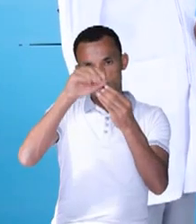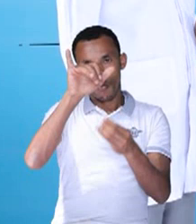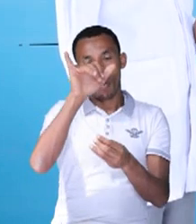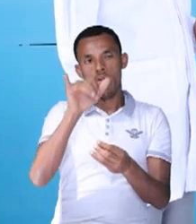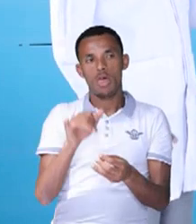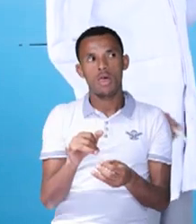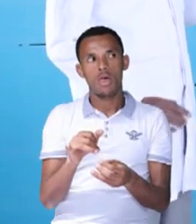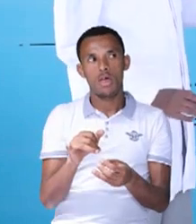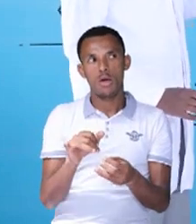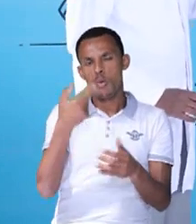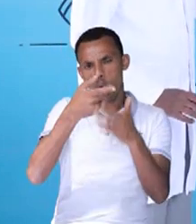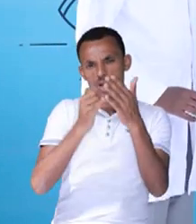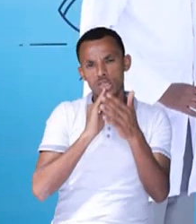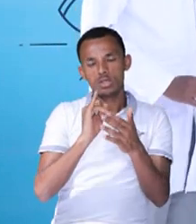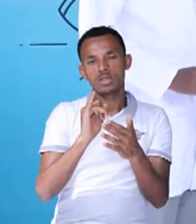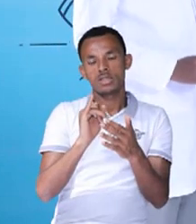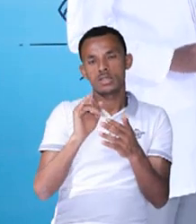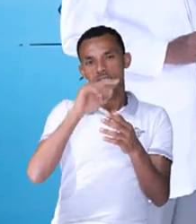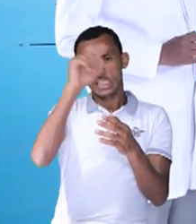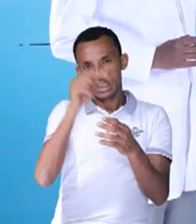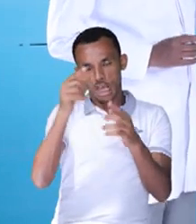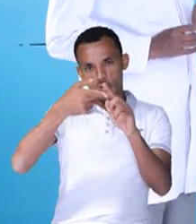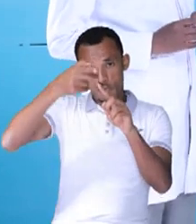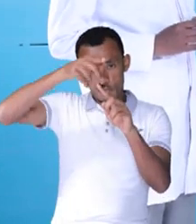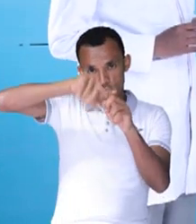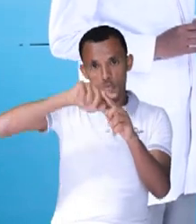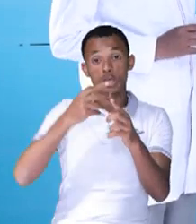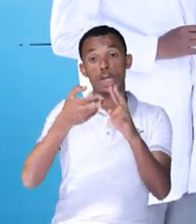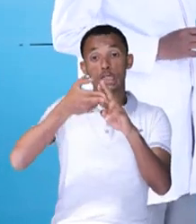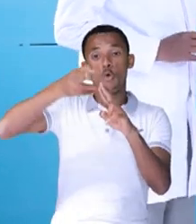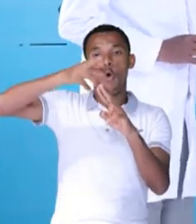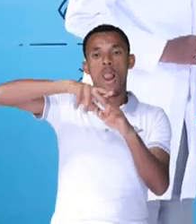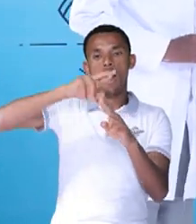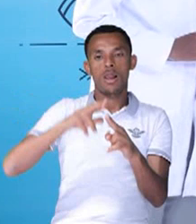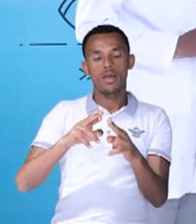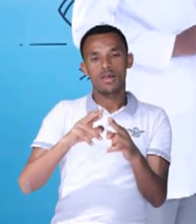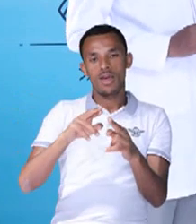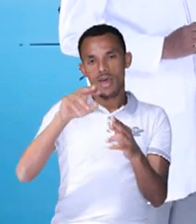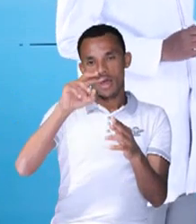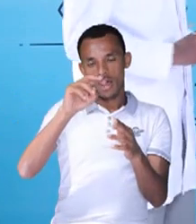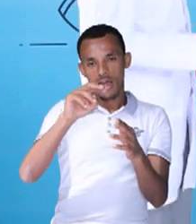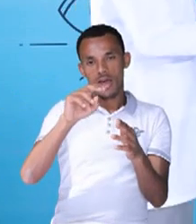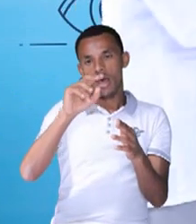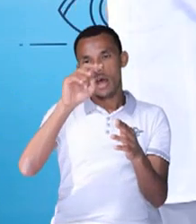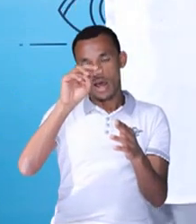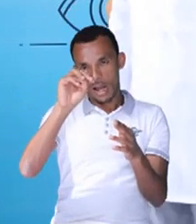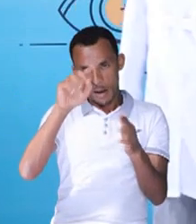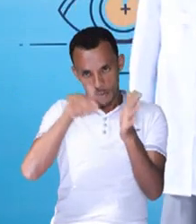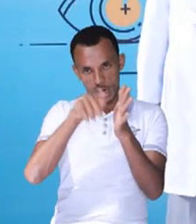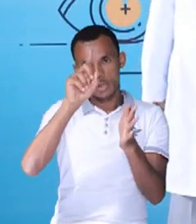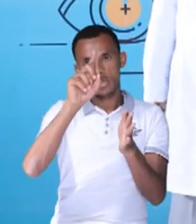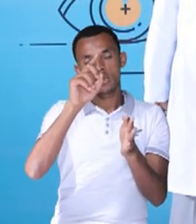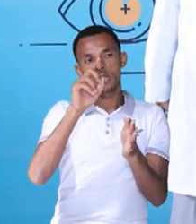says. So what is that? Z inverse means reciprocal. The minus Z, it is opposite. So what is